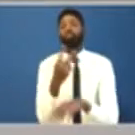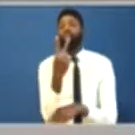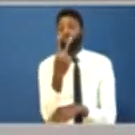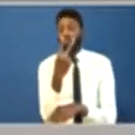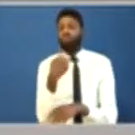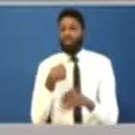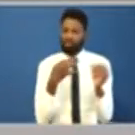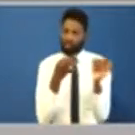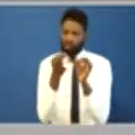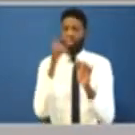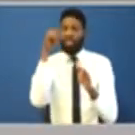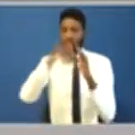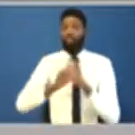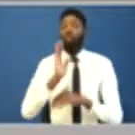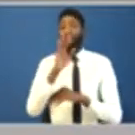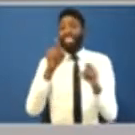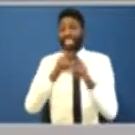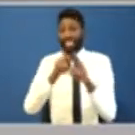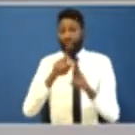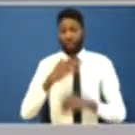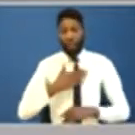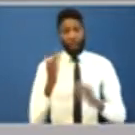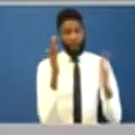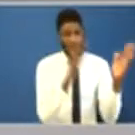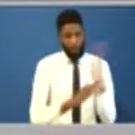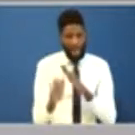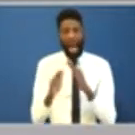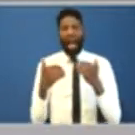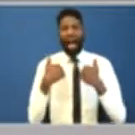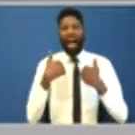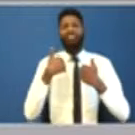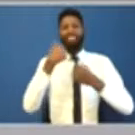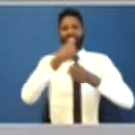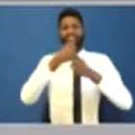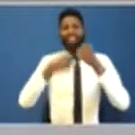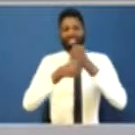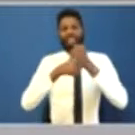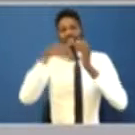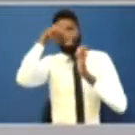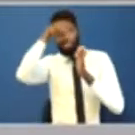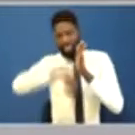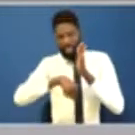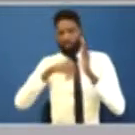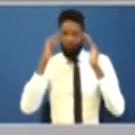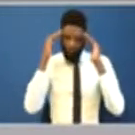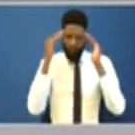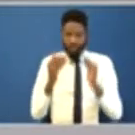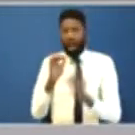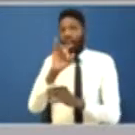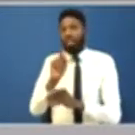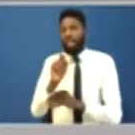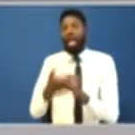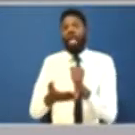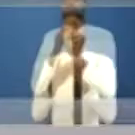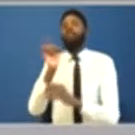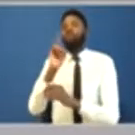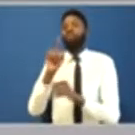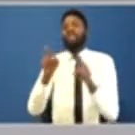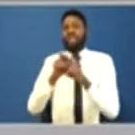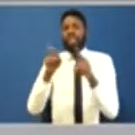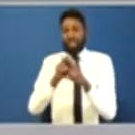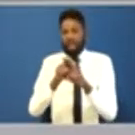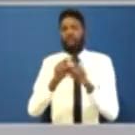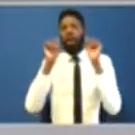today and it's a well-structured plan that circulates heavily on i.t and launching nairobi into the next generation where we can